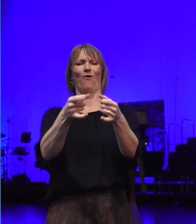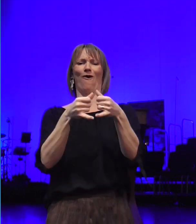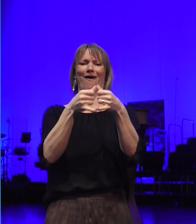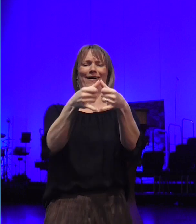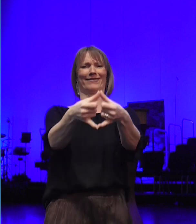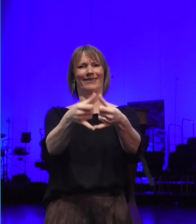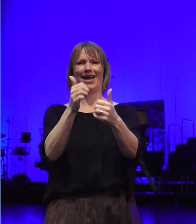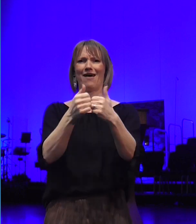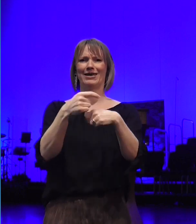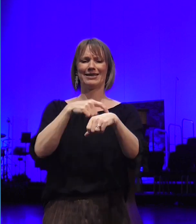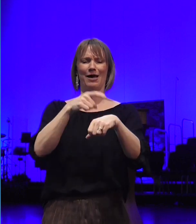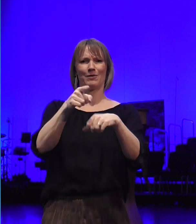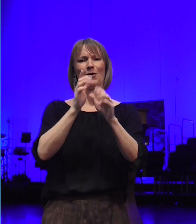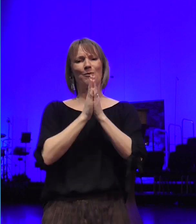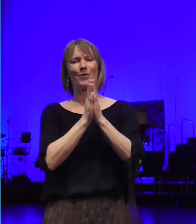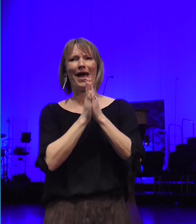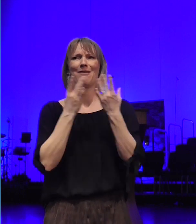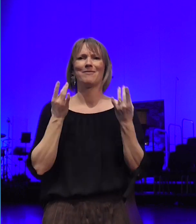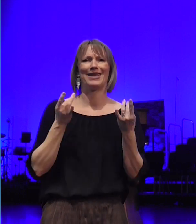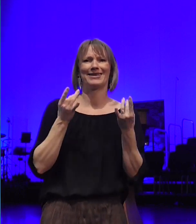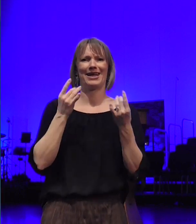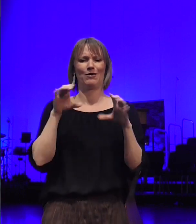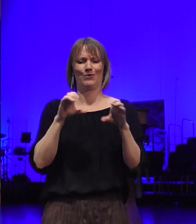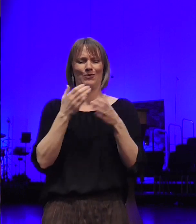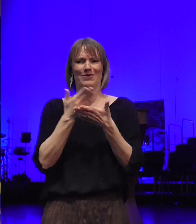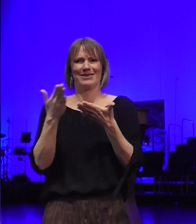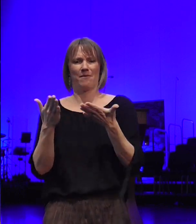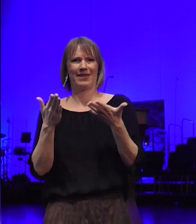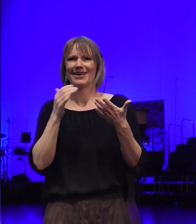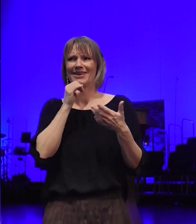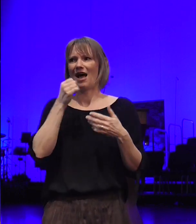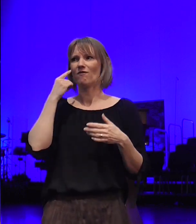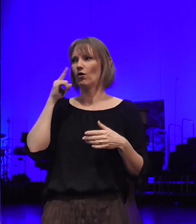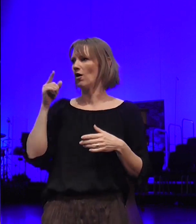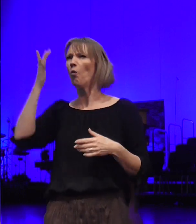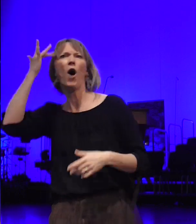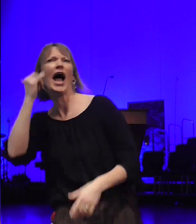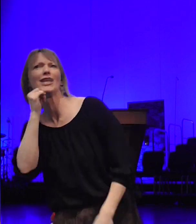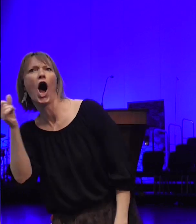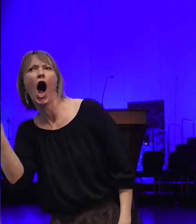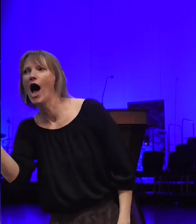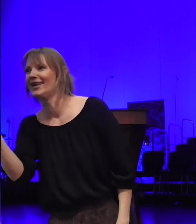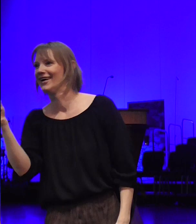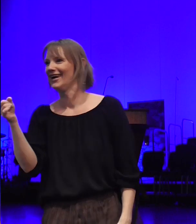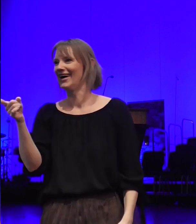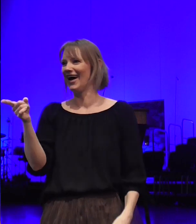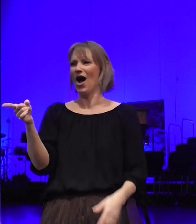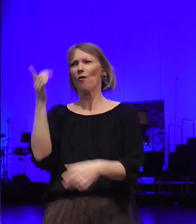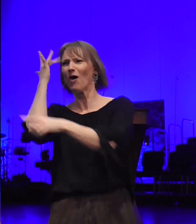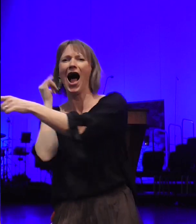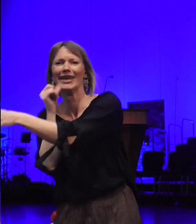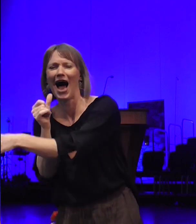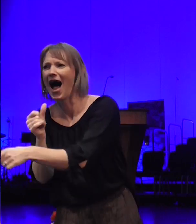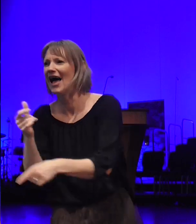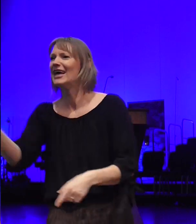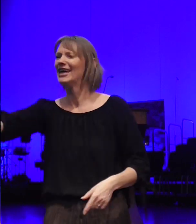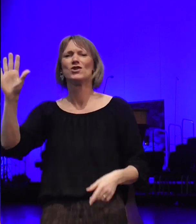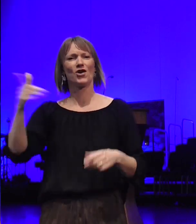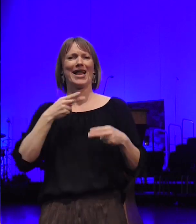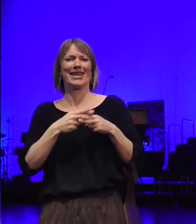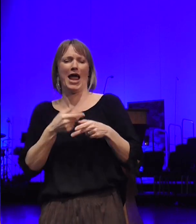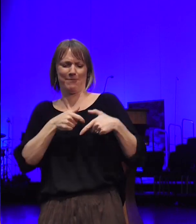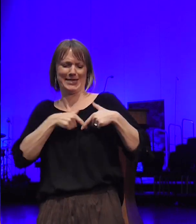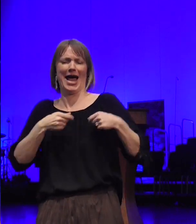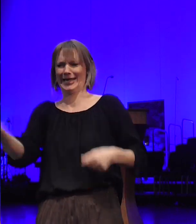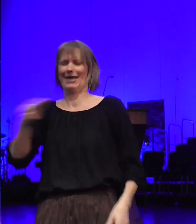every time you pray or meditate or do one of these things. It's not for God. Why not? Give me that name tag. No, just